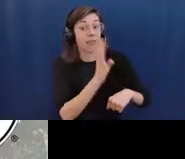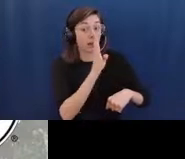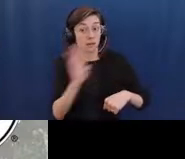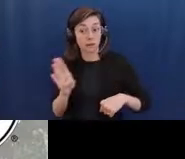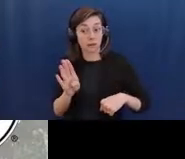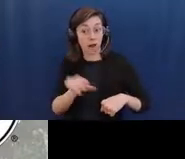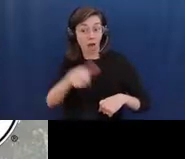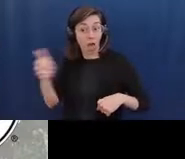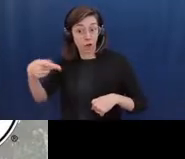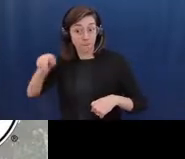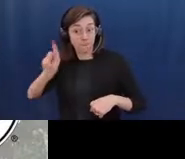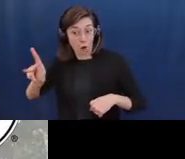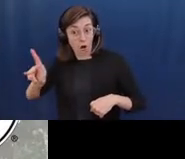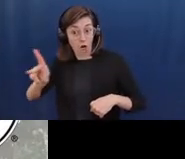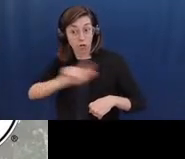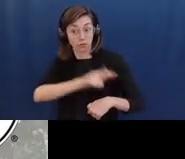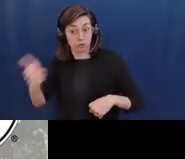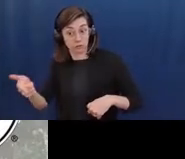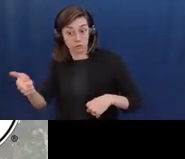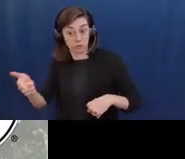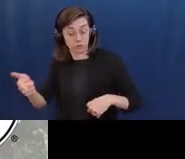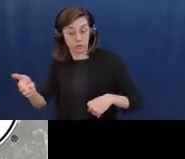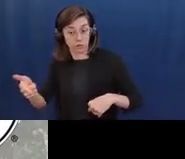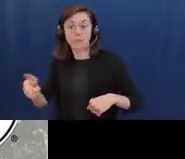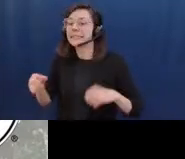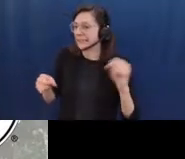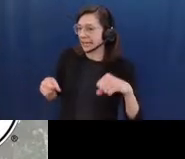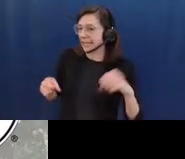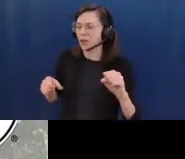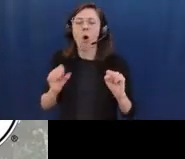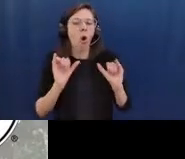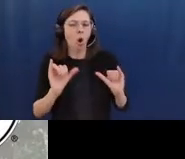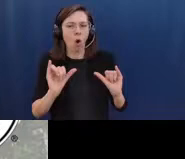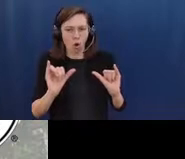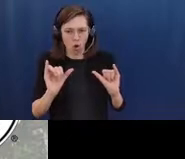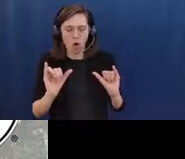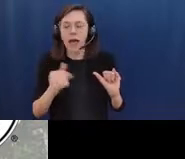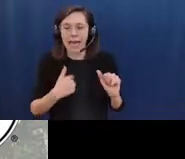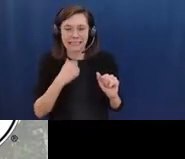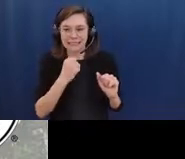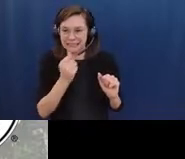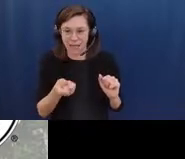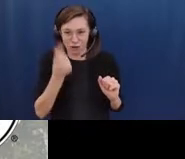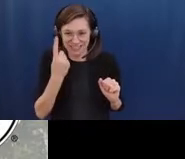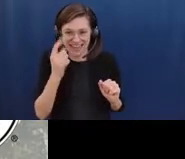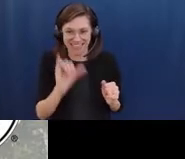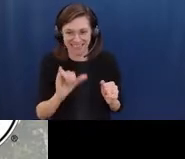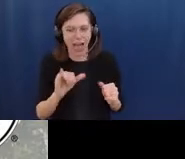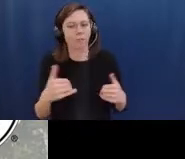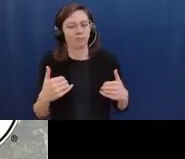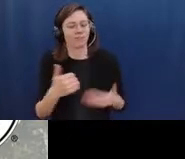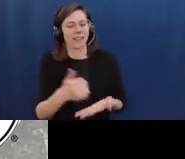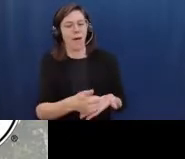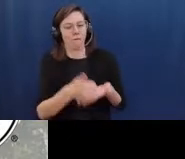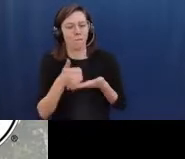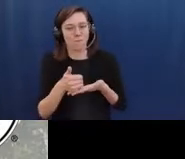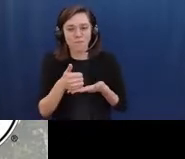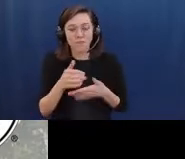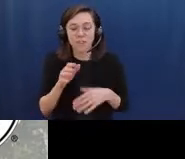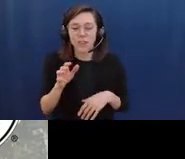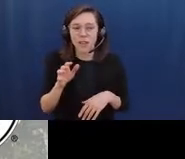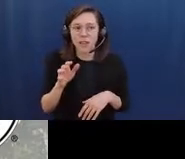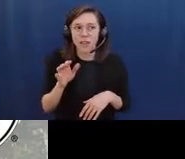within the Oregon. Okay. Okay, that's good. Sorry, I didn't understand that. So that's very, very helpful. Have there